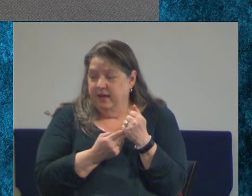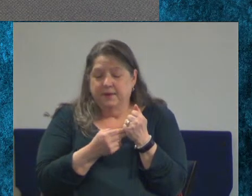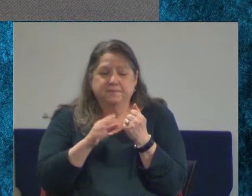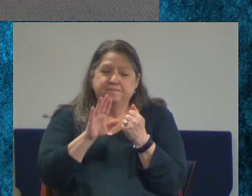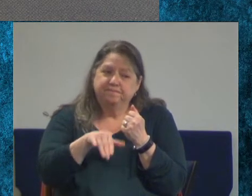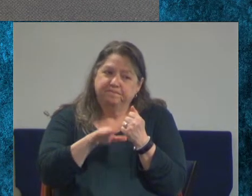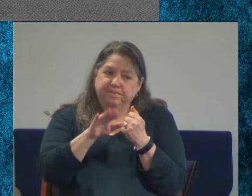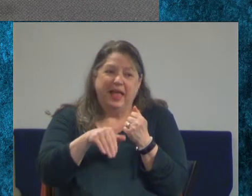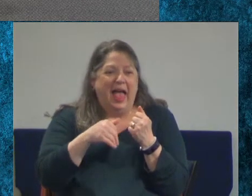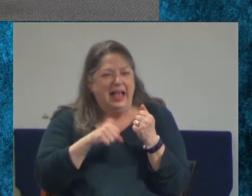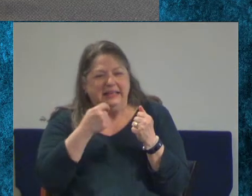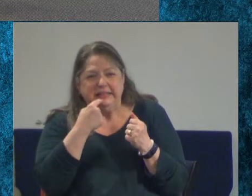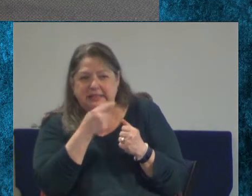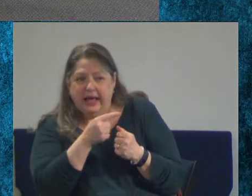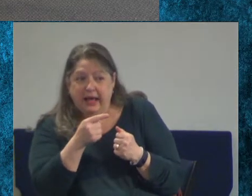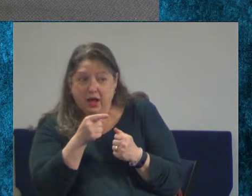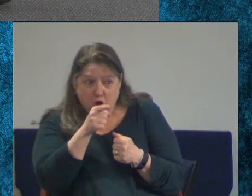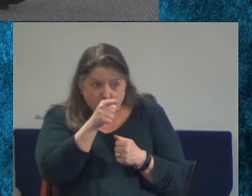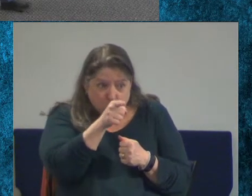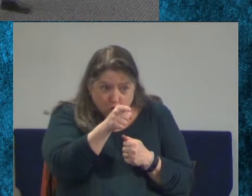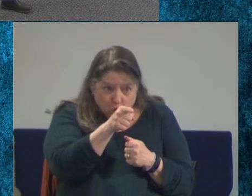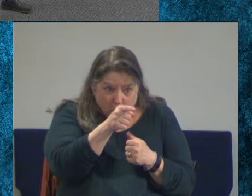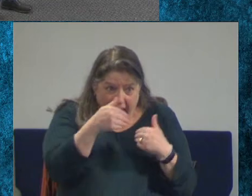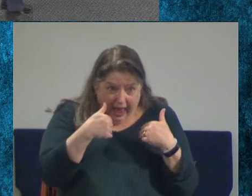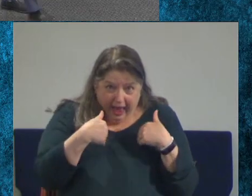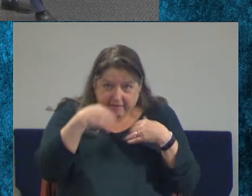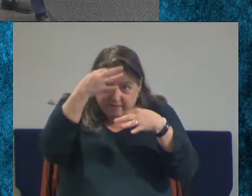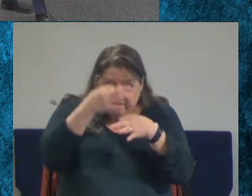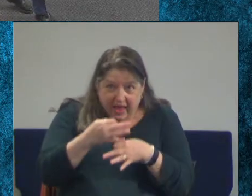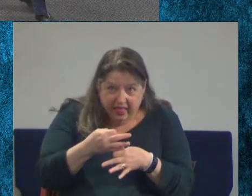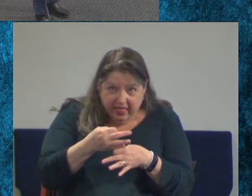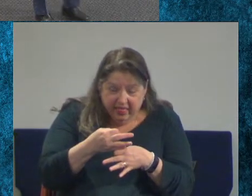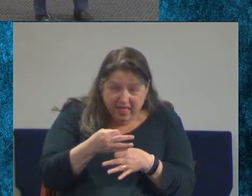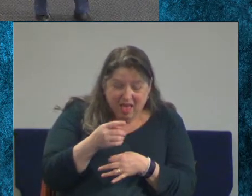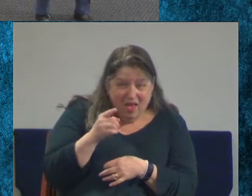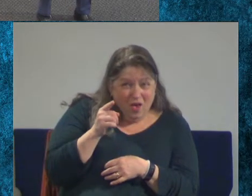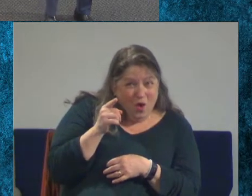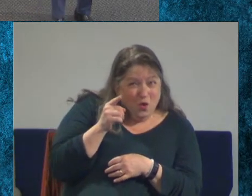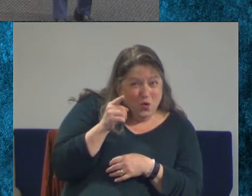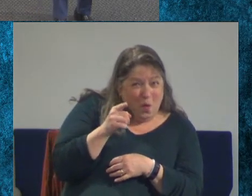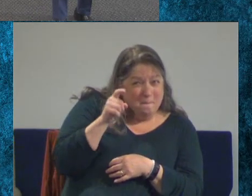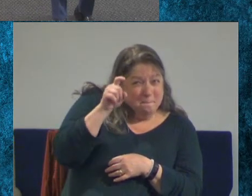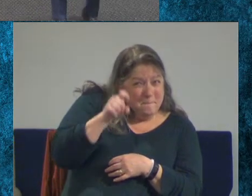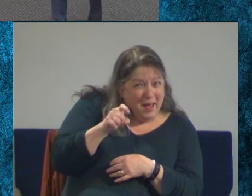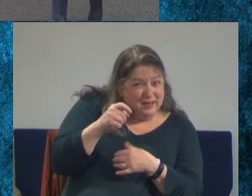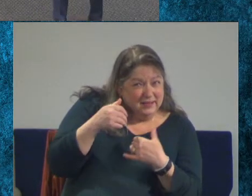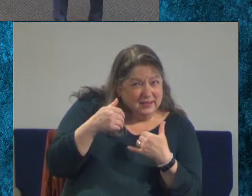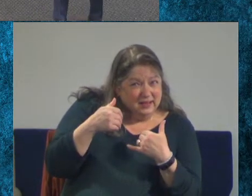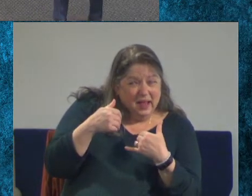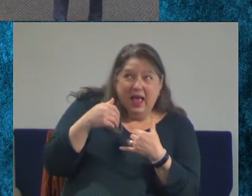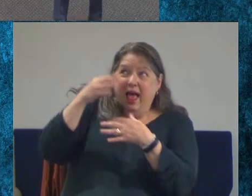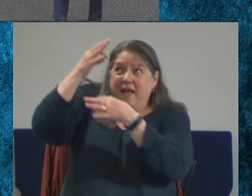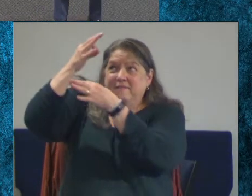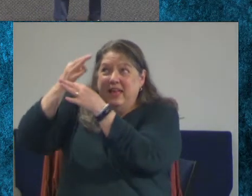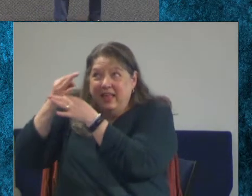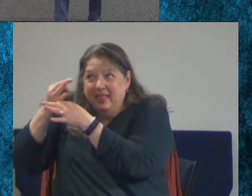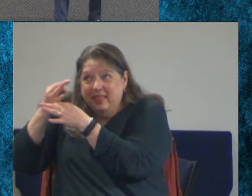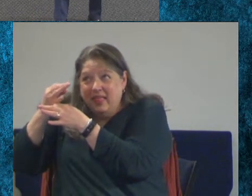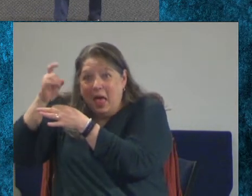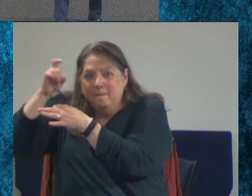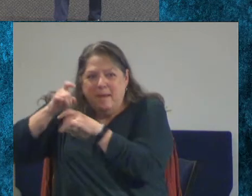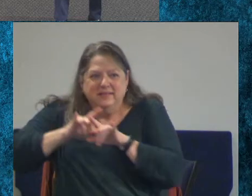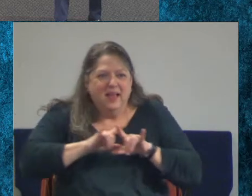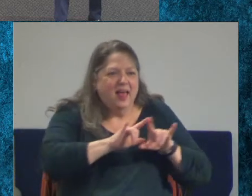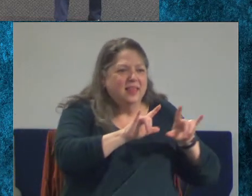say this, that if you have faith in Jesus, you have to have love for his people, because Jesus